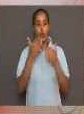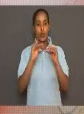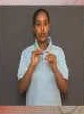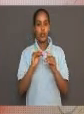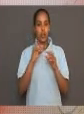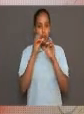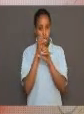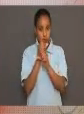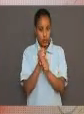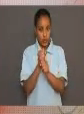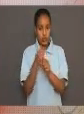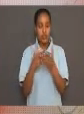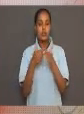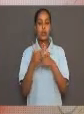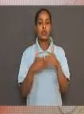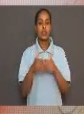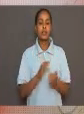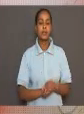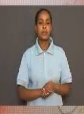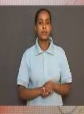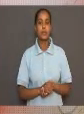be obtained through this process.